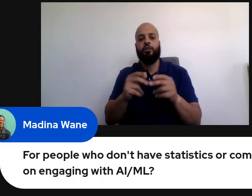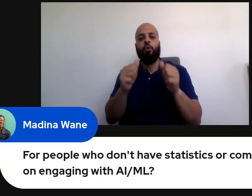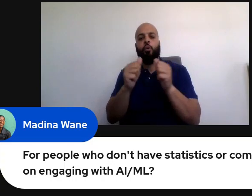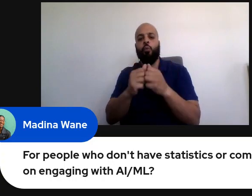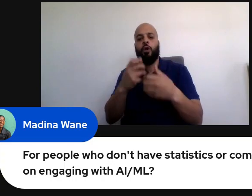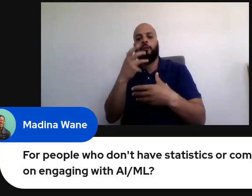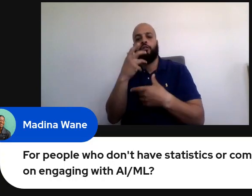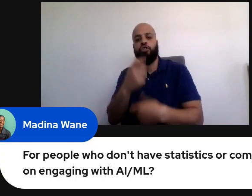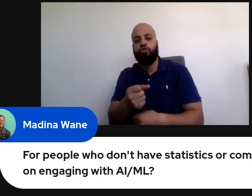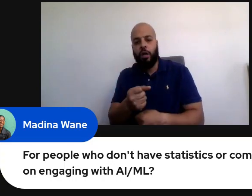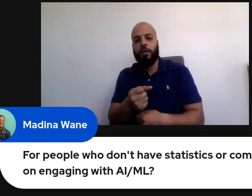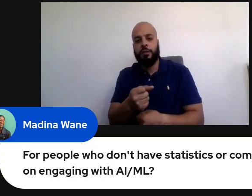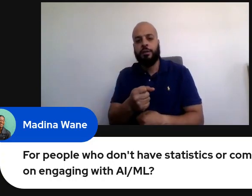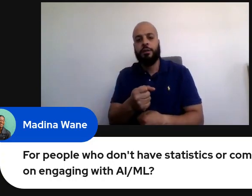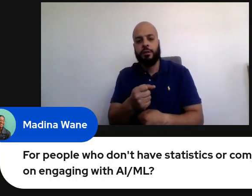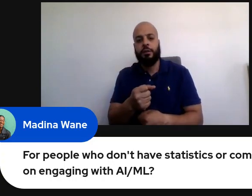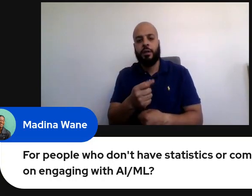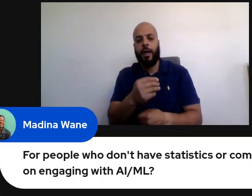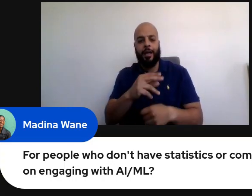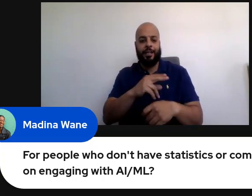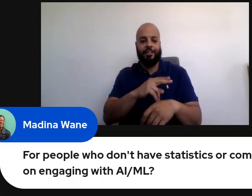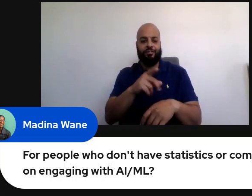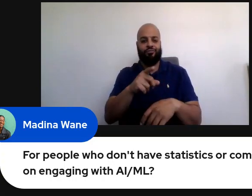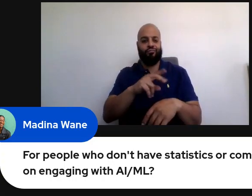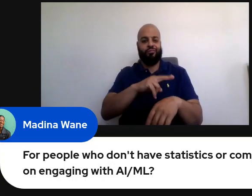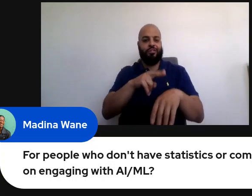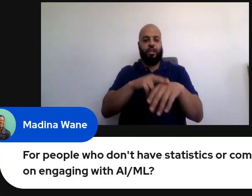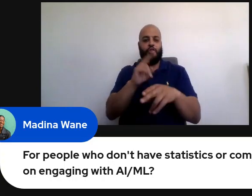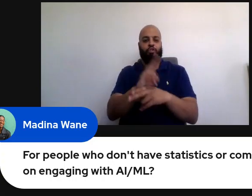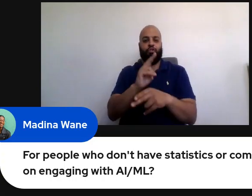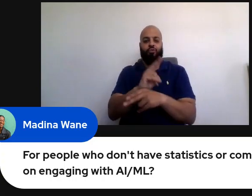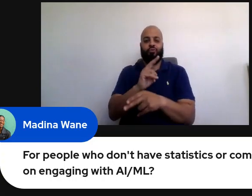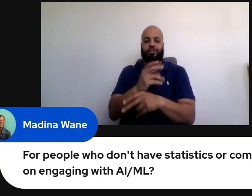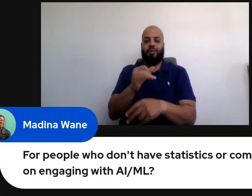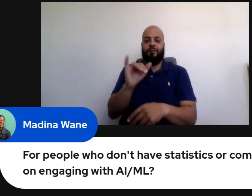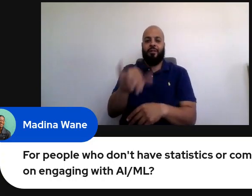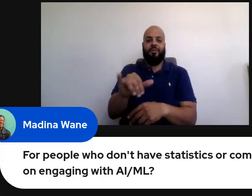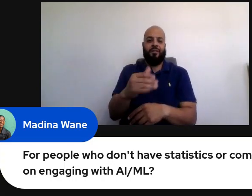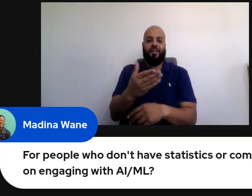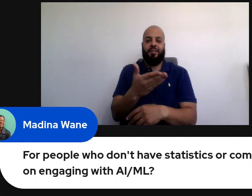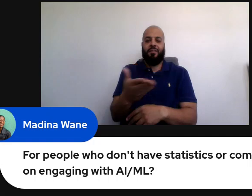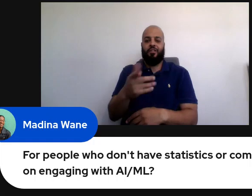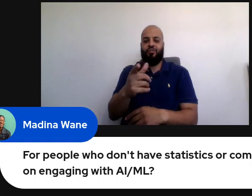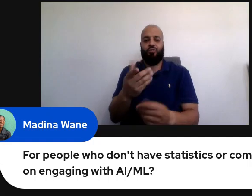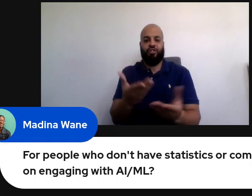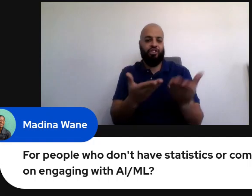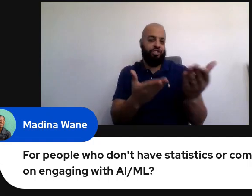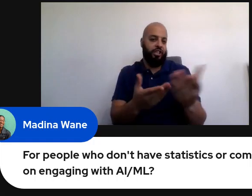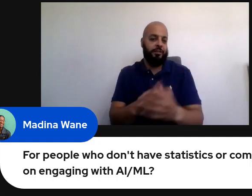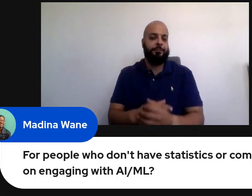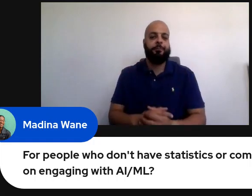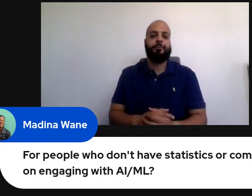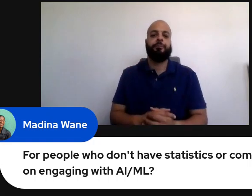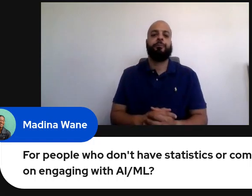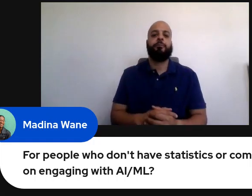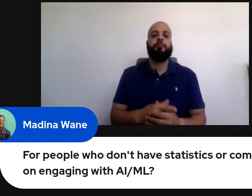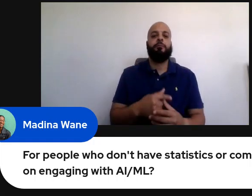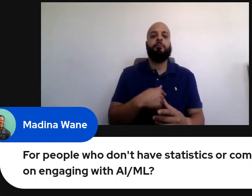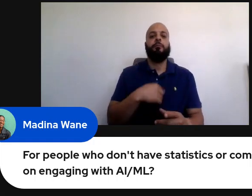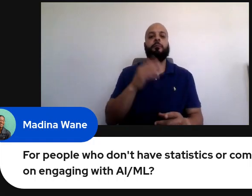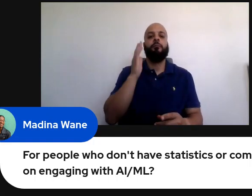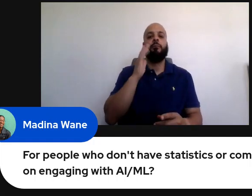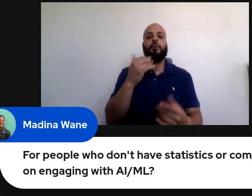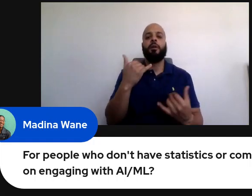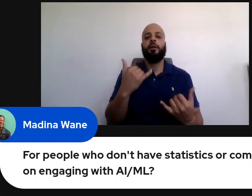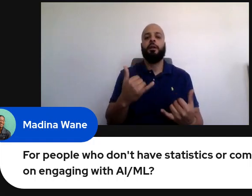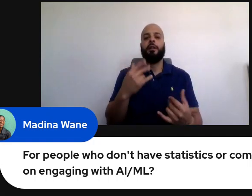natural use of these tools. Yeah, I like that a lot. Thank you so much. I will now maybe